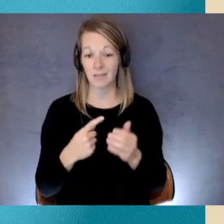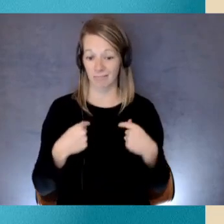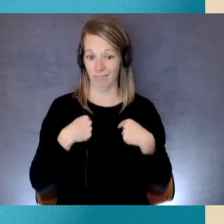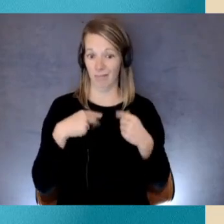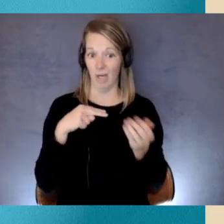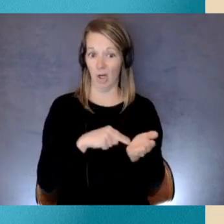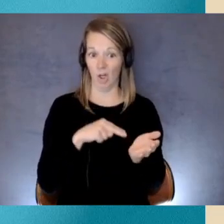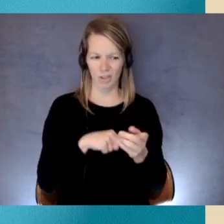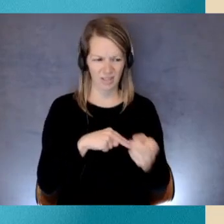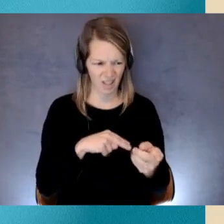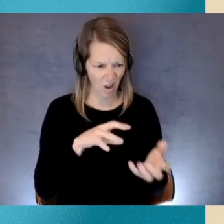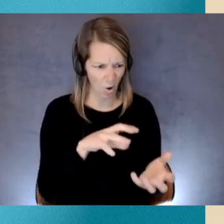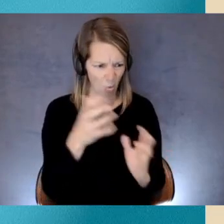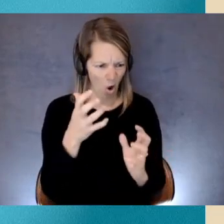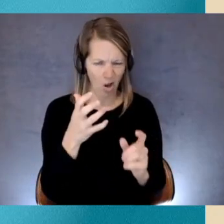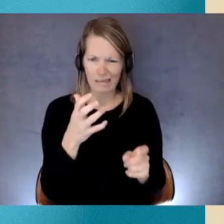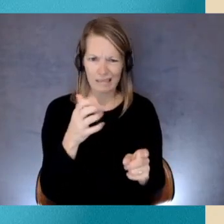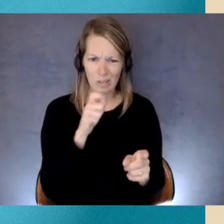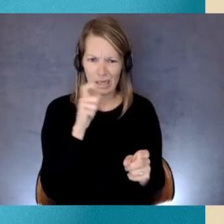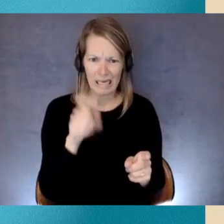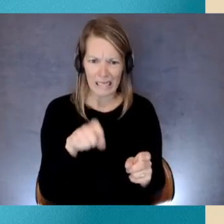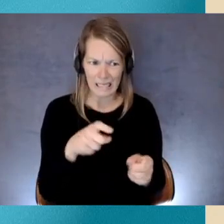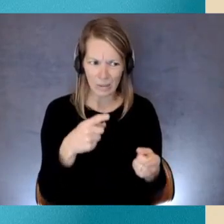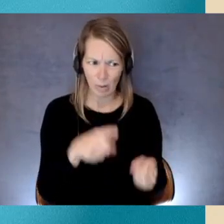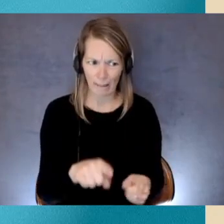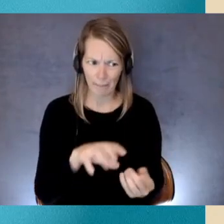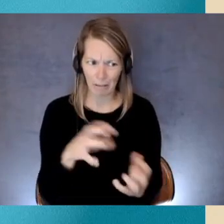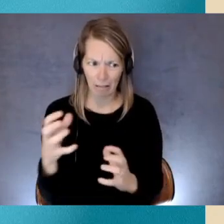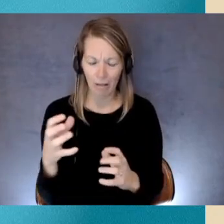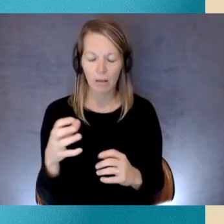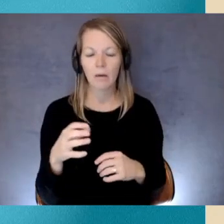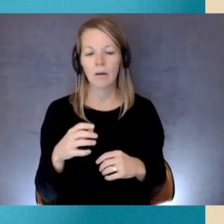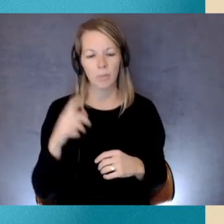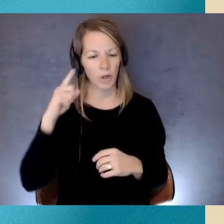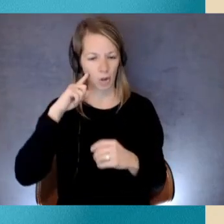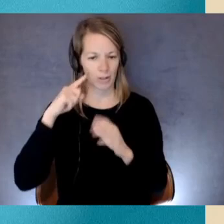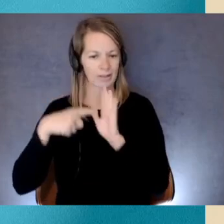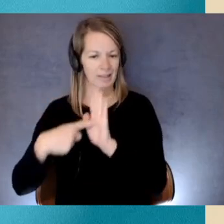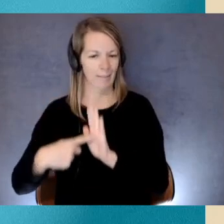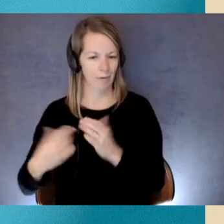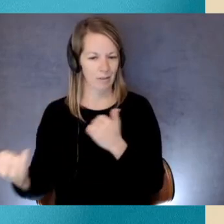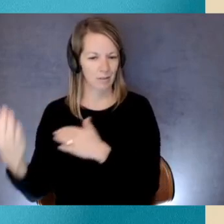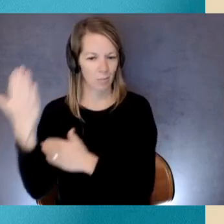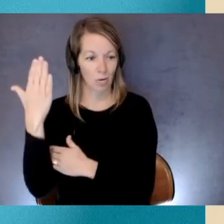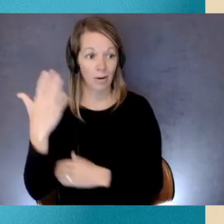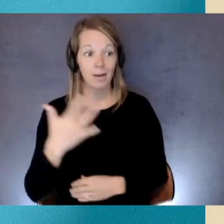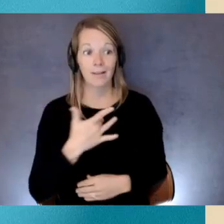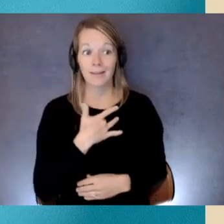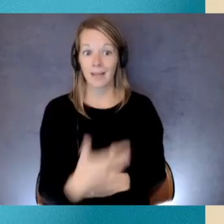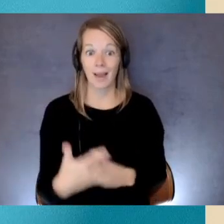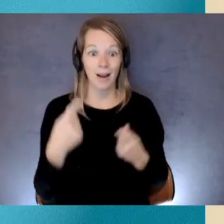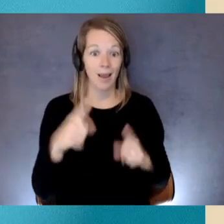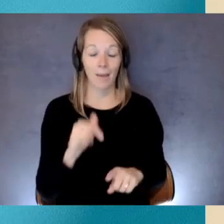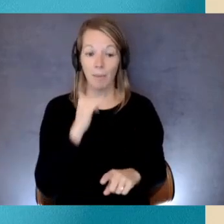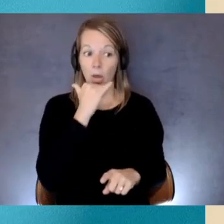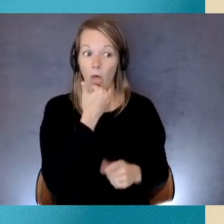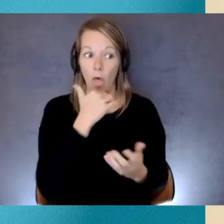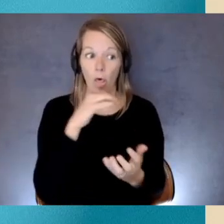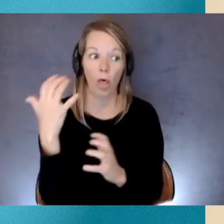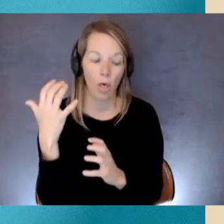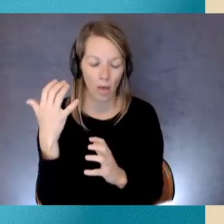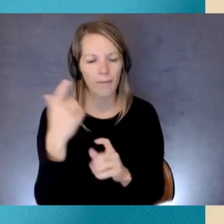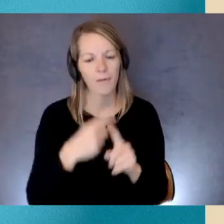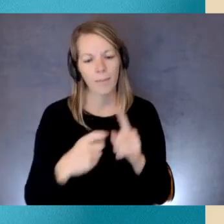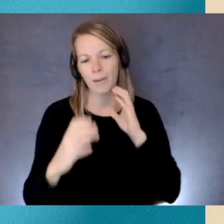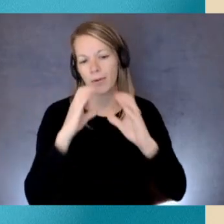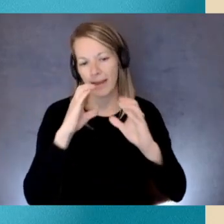go wrong. We've heard a lot of examples of that this morning. And I think that a lot of times the issue is a communication gap. And I think